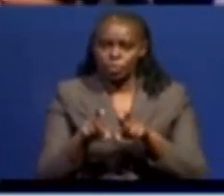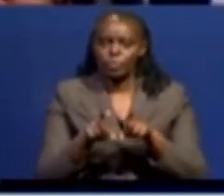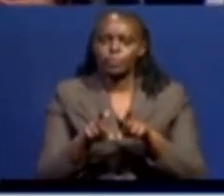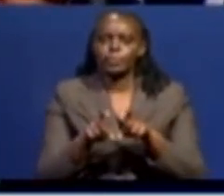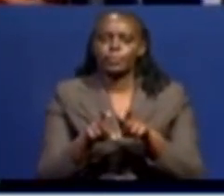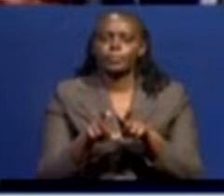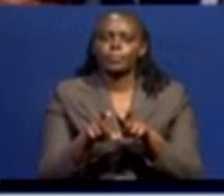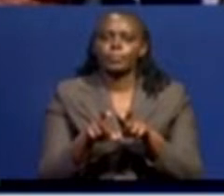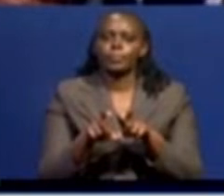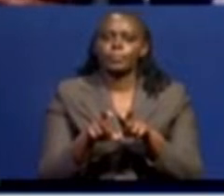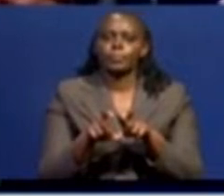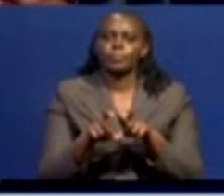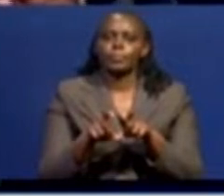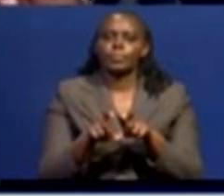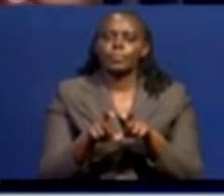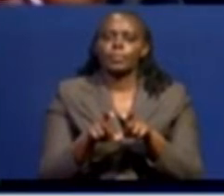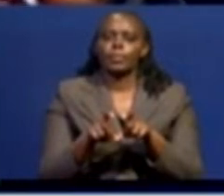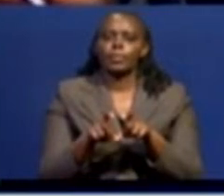Administration,